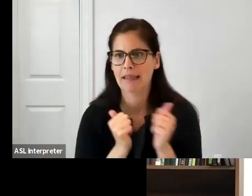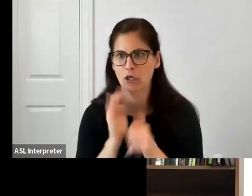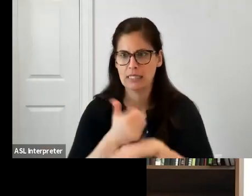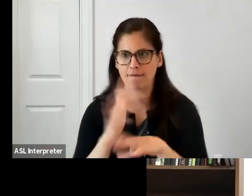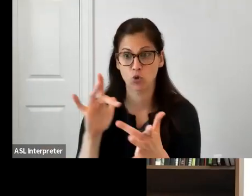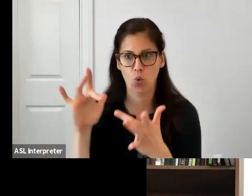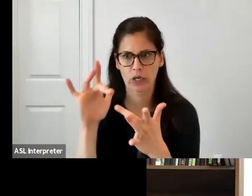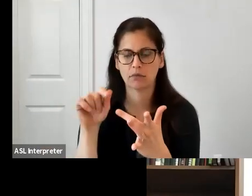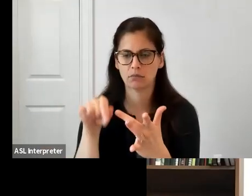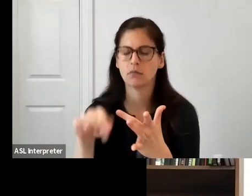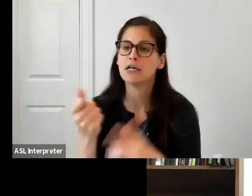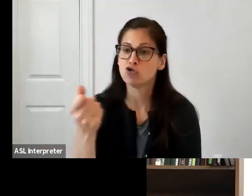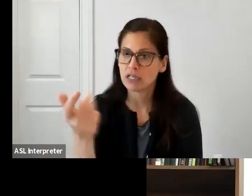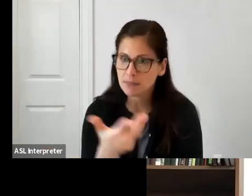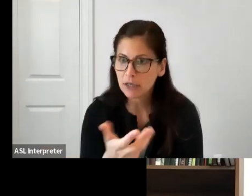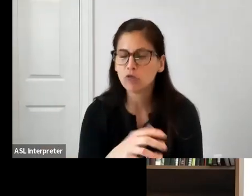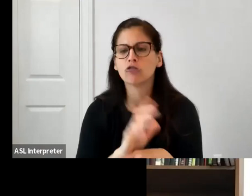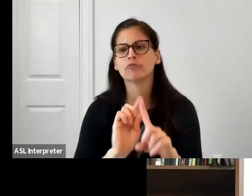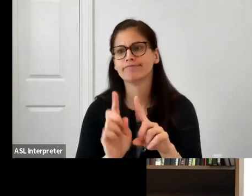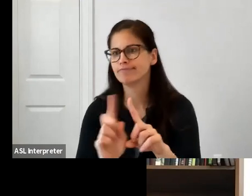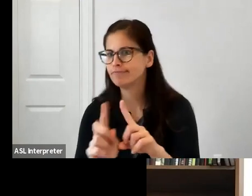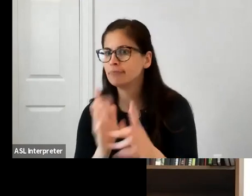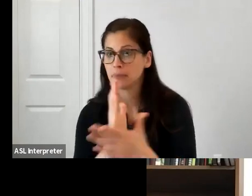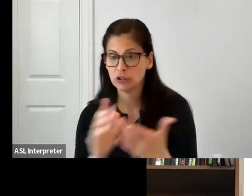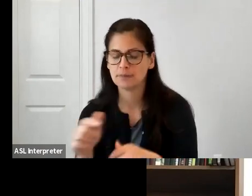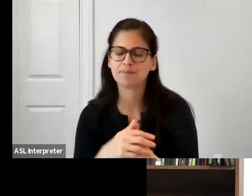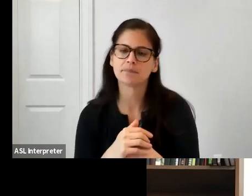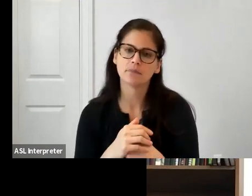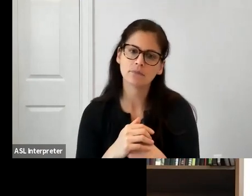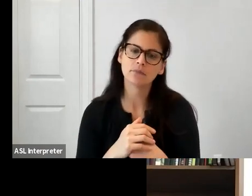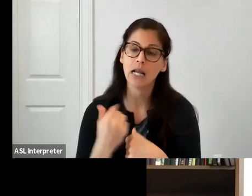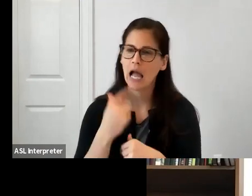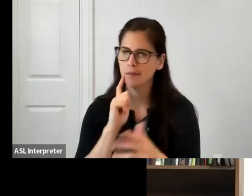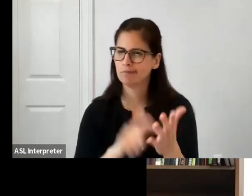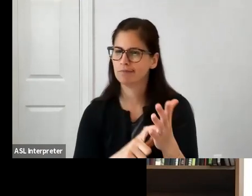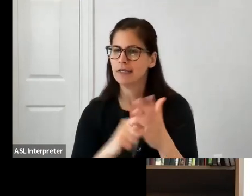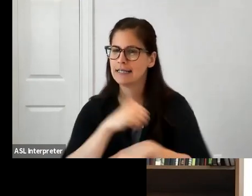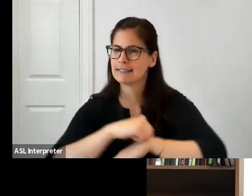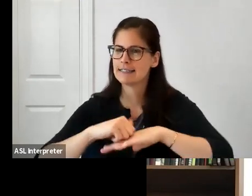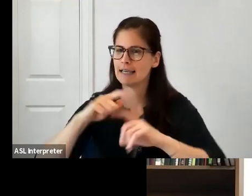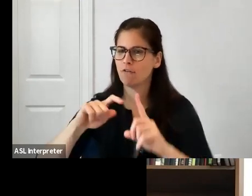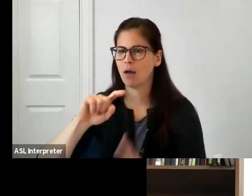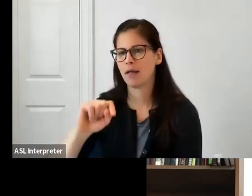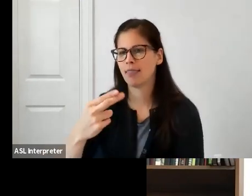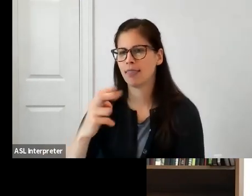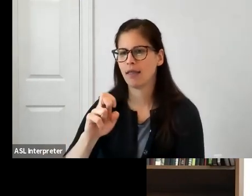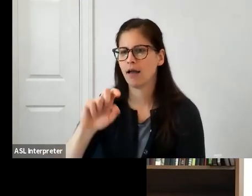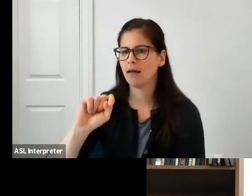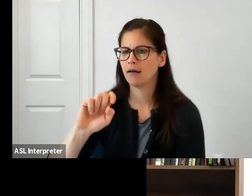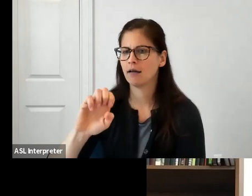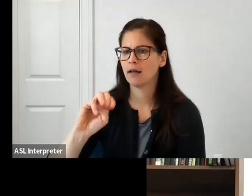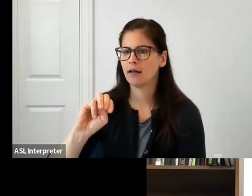touring Shakespeare and other pieces. But I had witnessed a scene from The Tempest that I thought